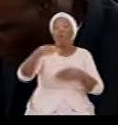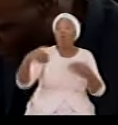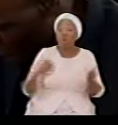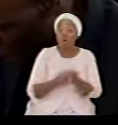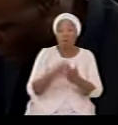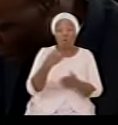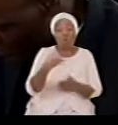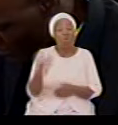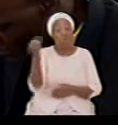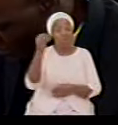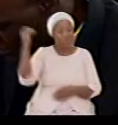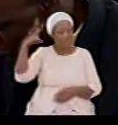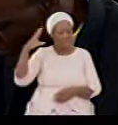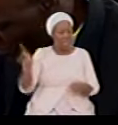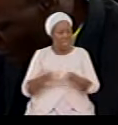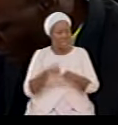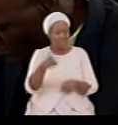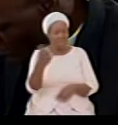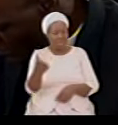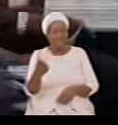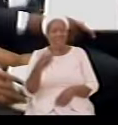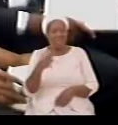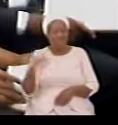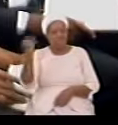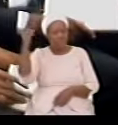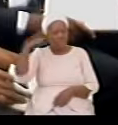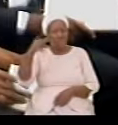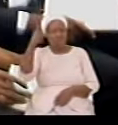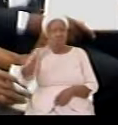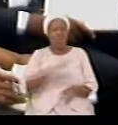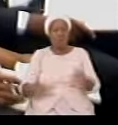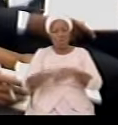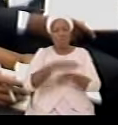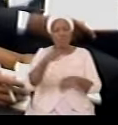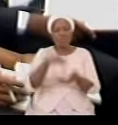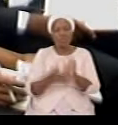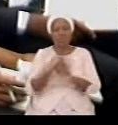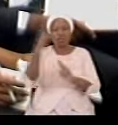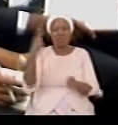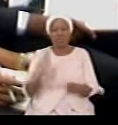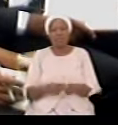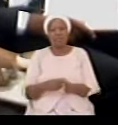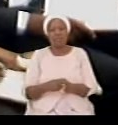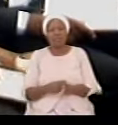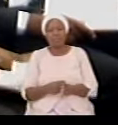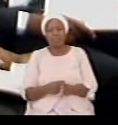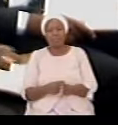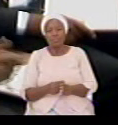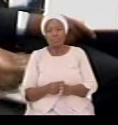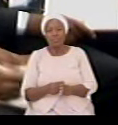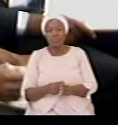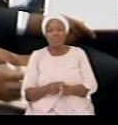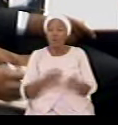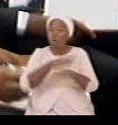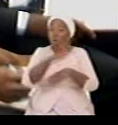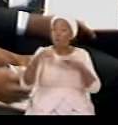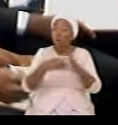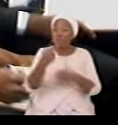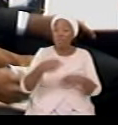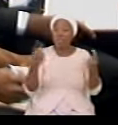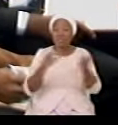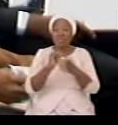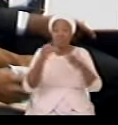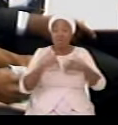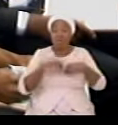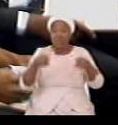grace. As you are there, the grace of God covers you. All the sins you have committed, we